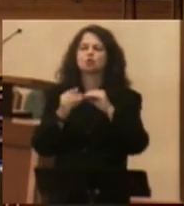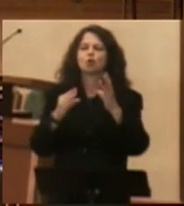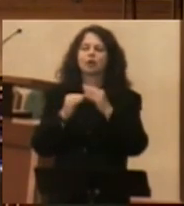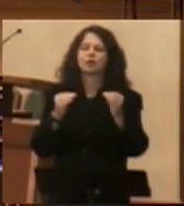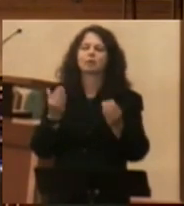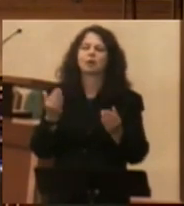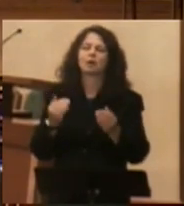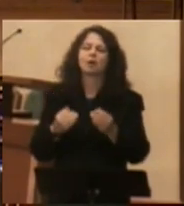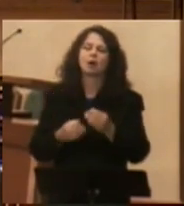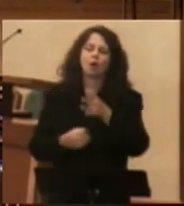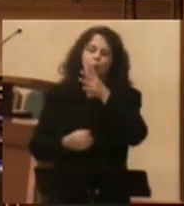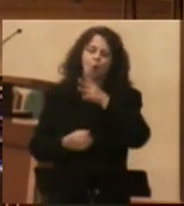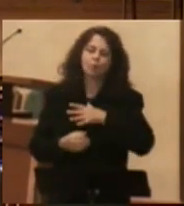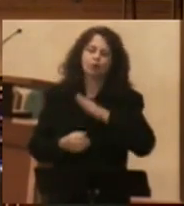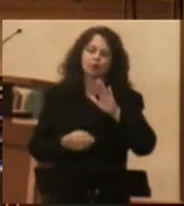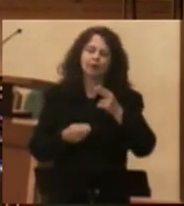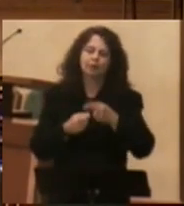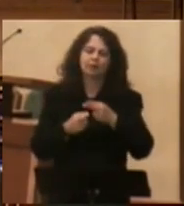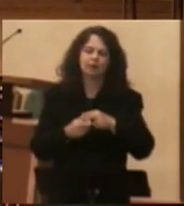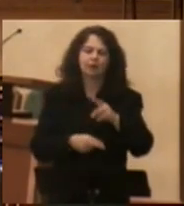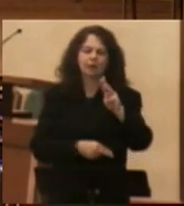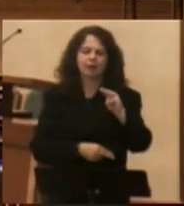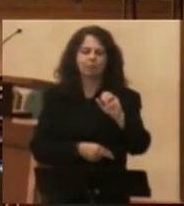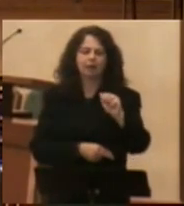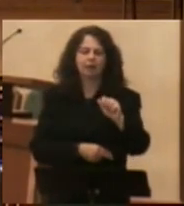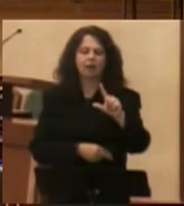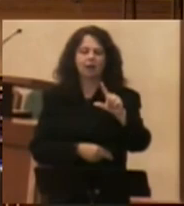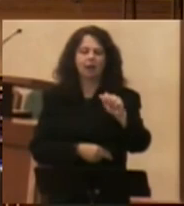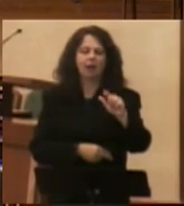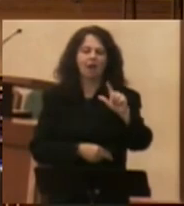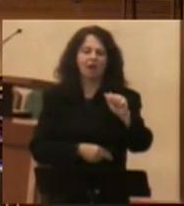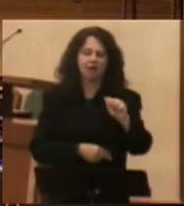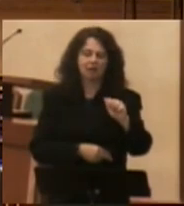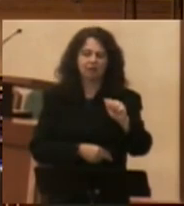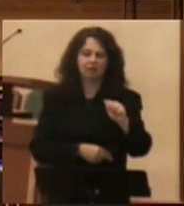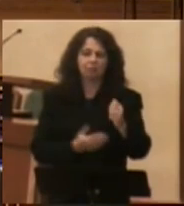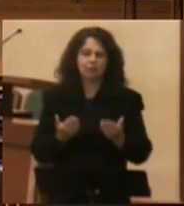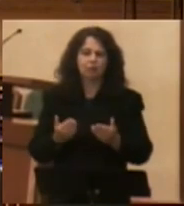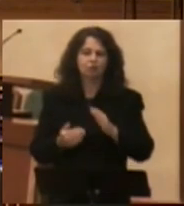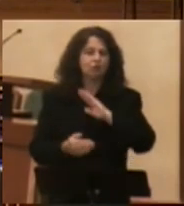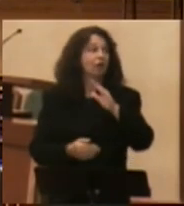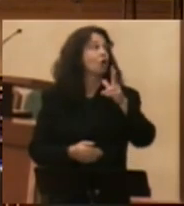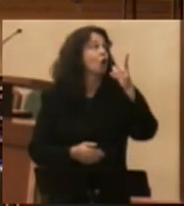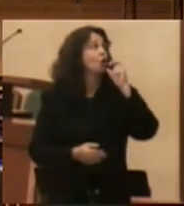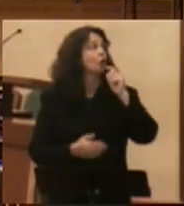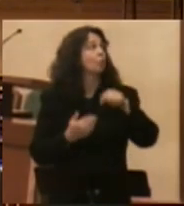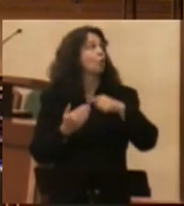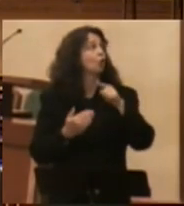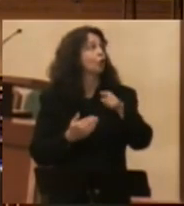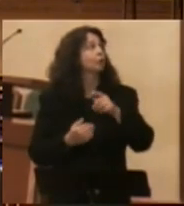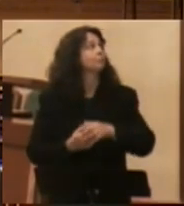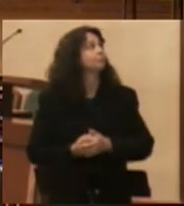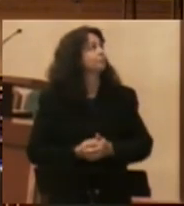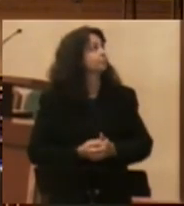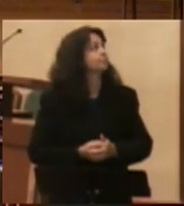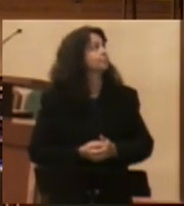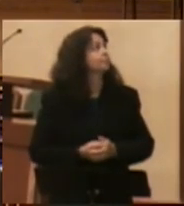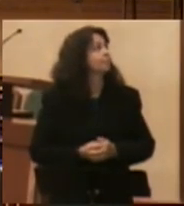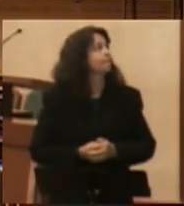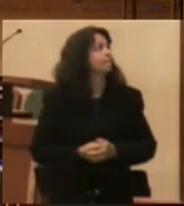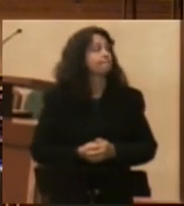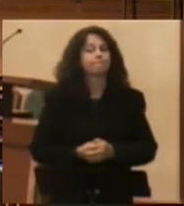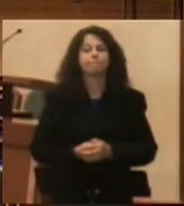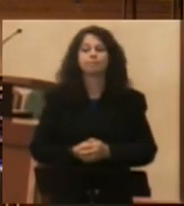woman named Malala. Maybe you have not heard of her, or you have forgotten about her story.